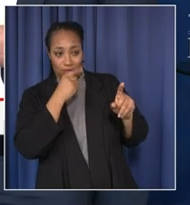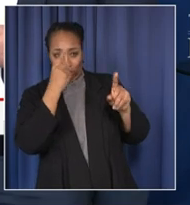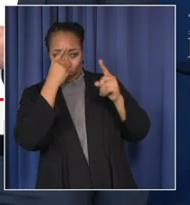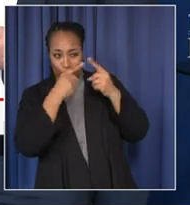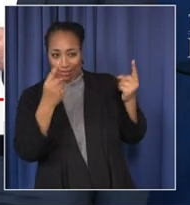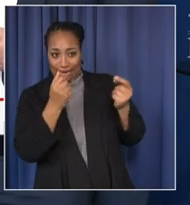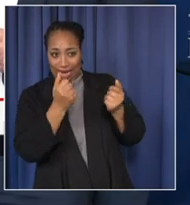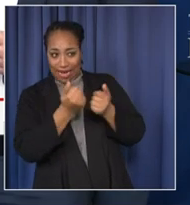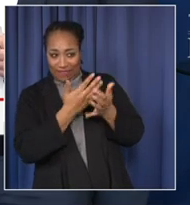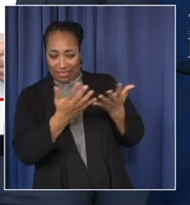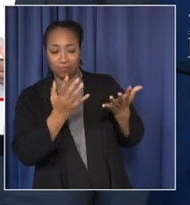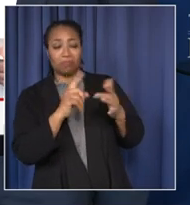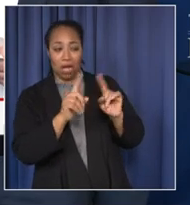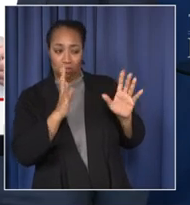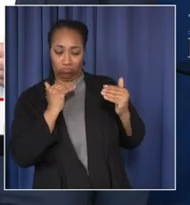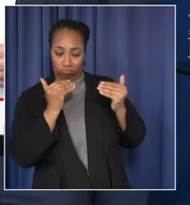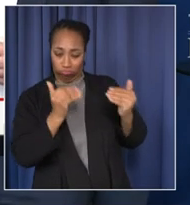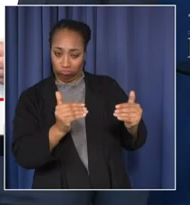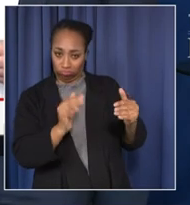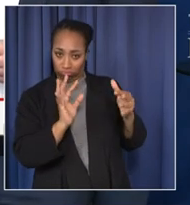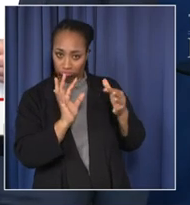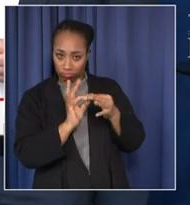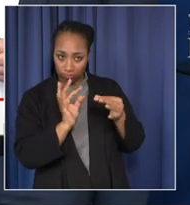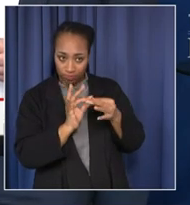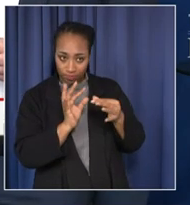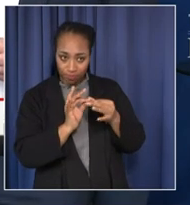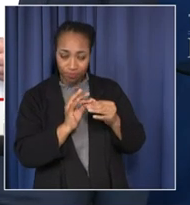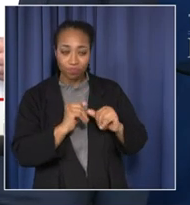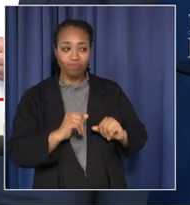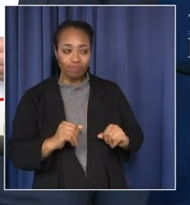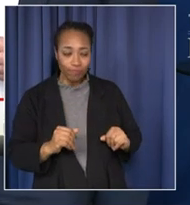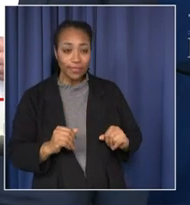is that we have created